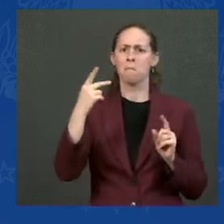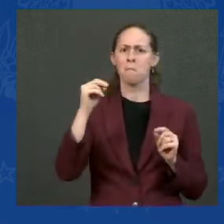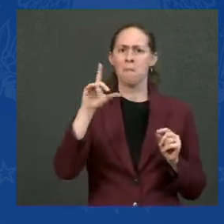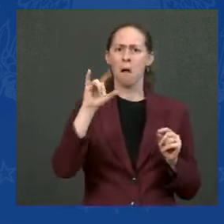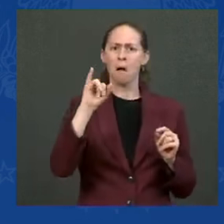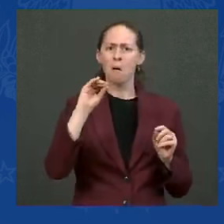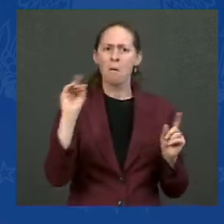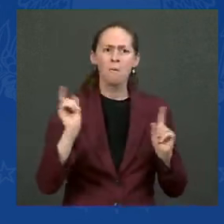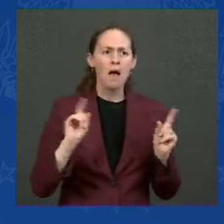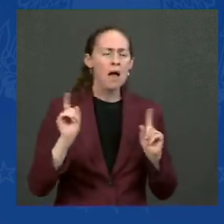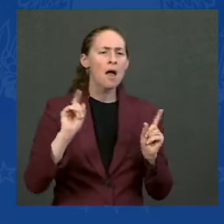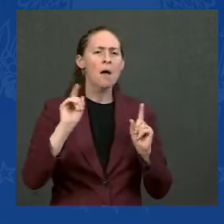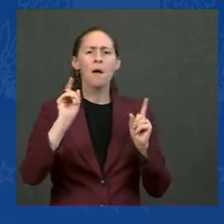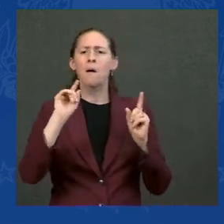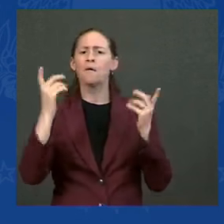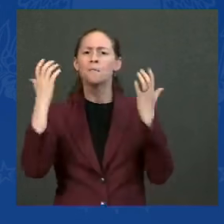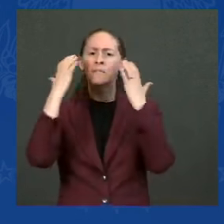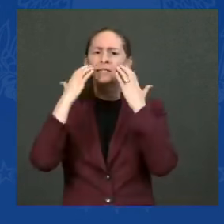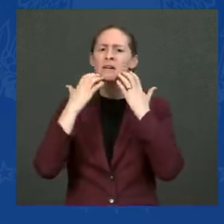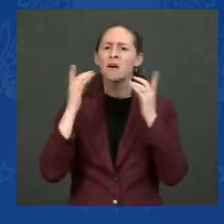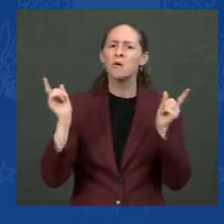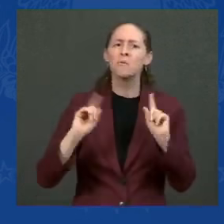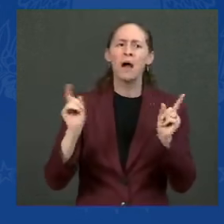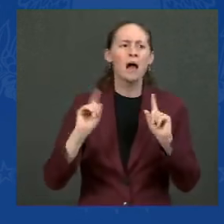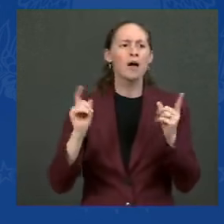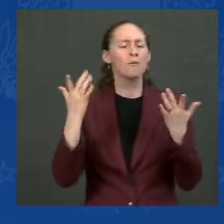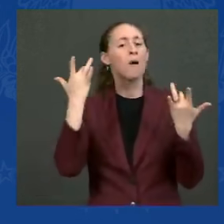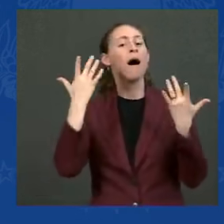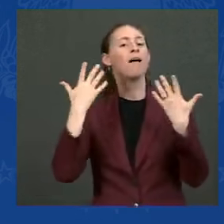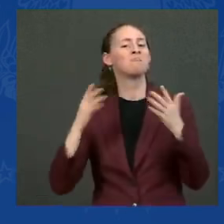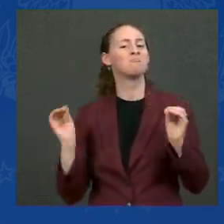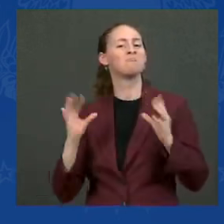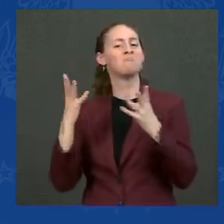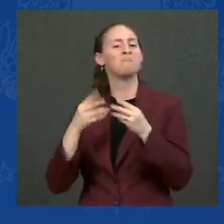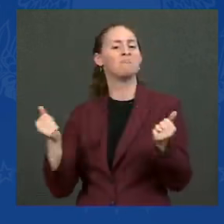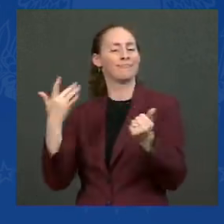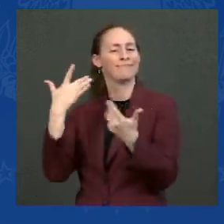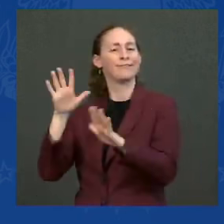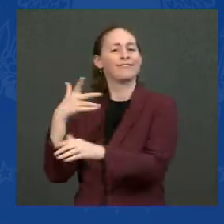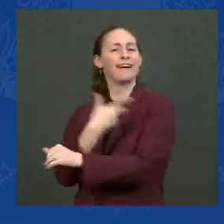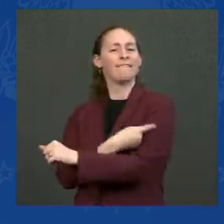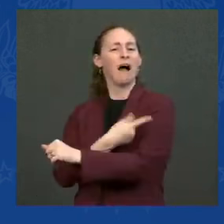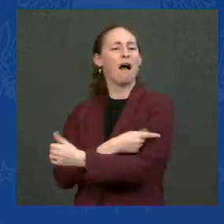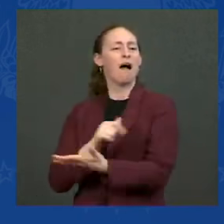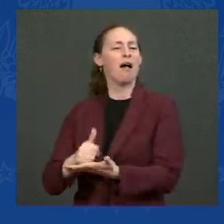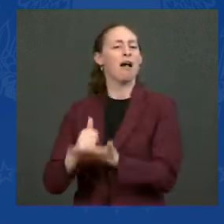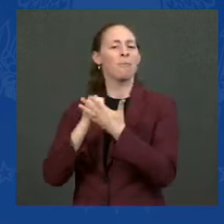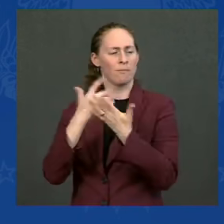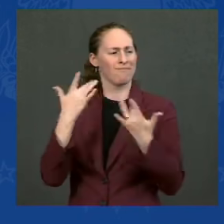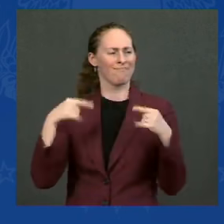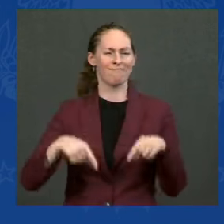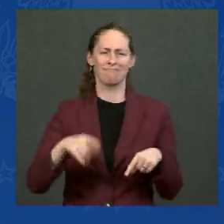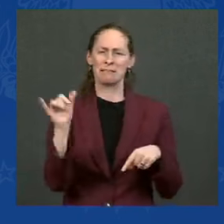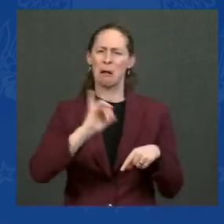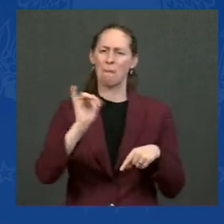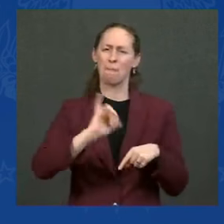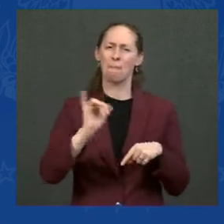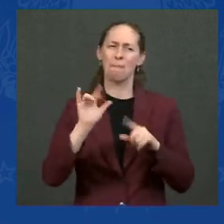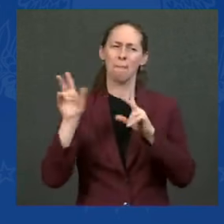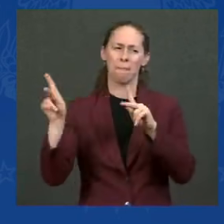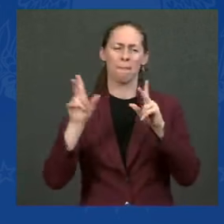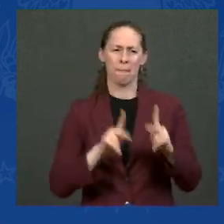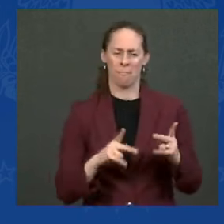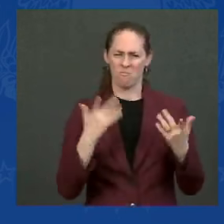rubella is because they've been vaccinated. I don't quite get this, you know, why it's a matter of